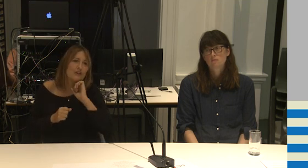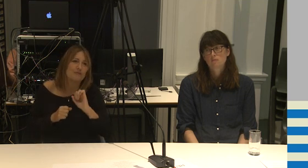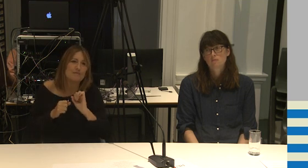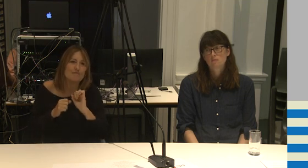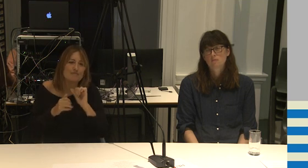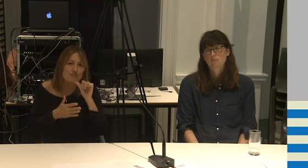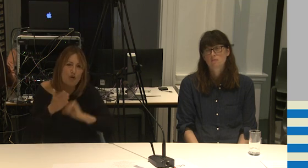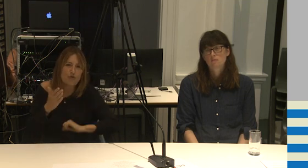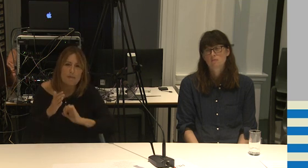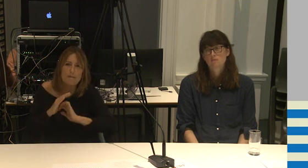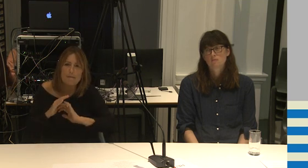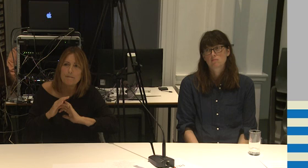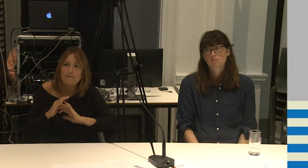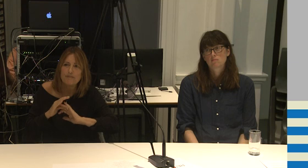people